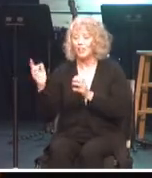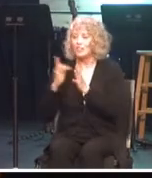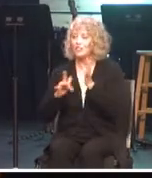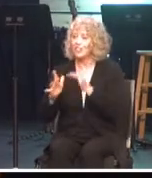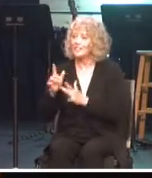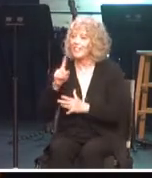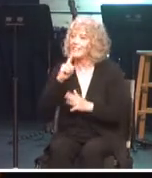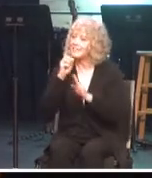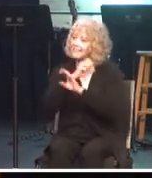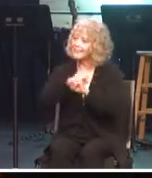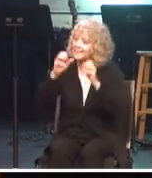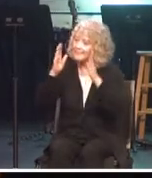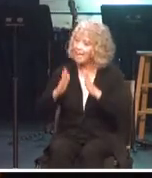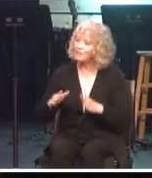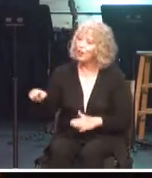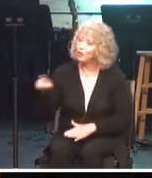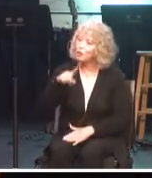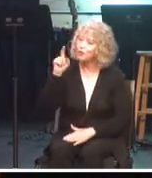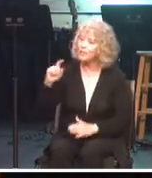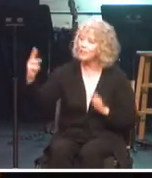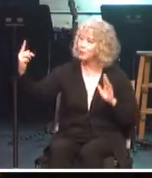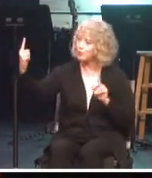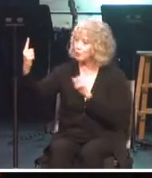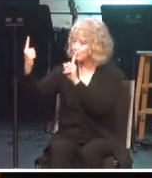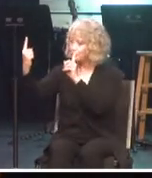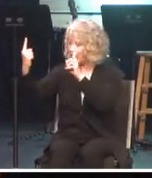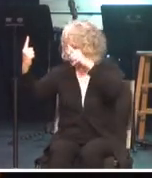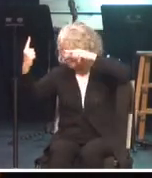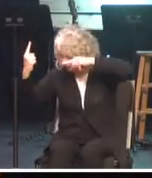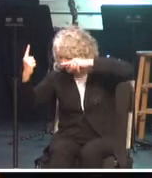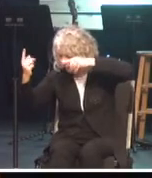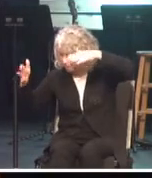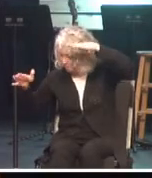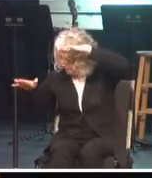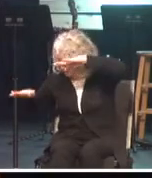Jesus is the Savior you need to bow down before.